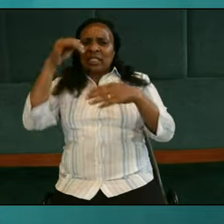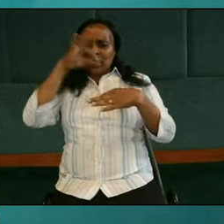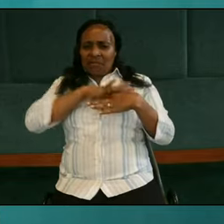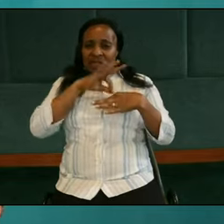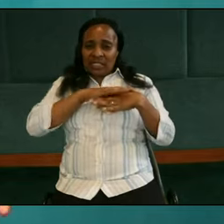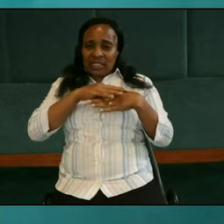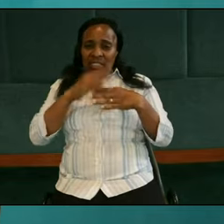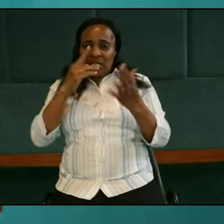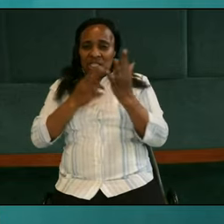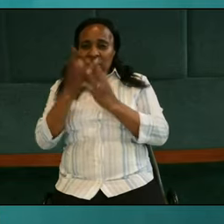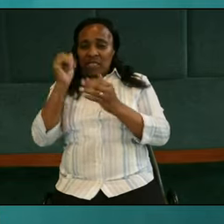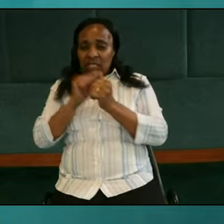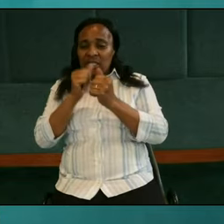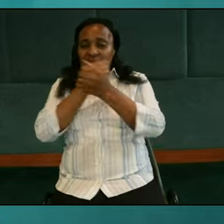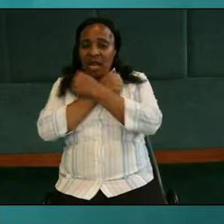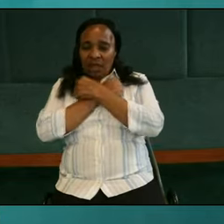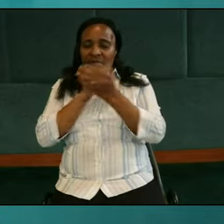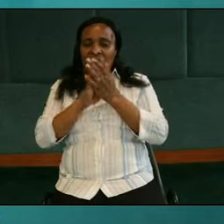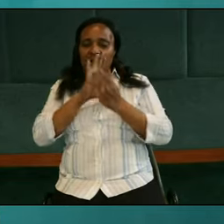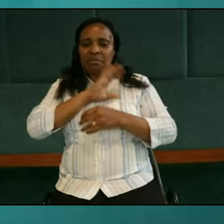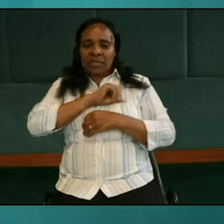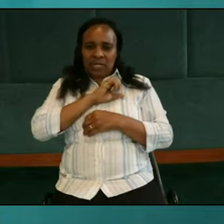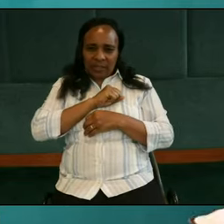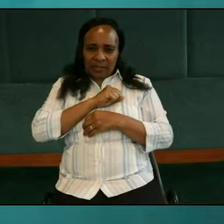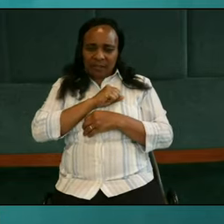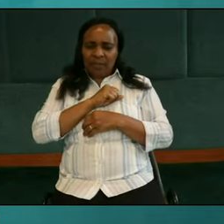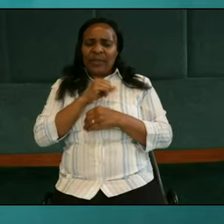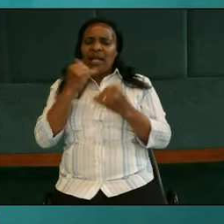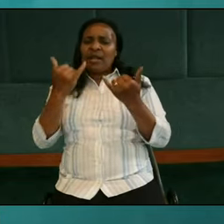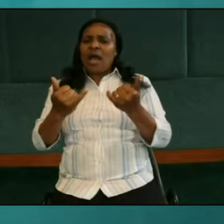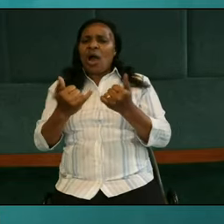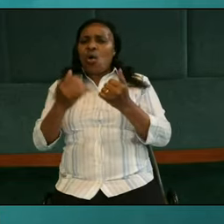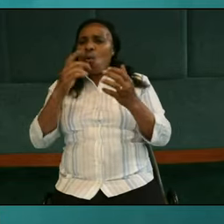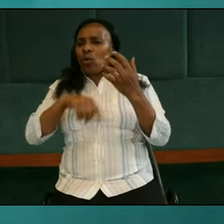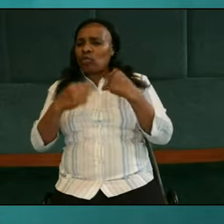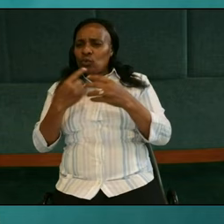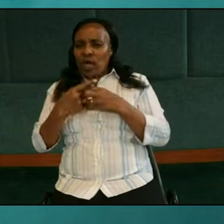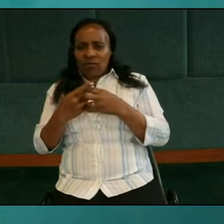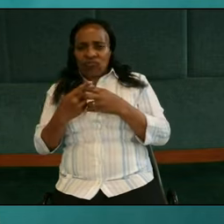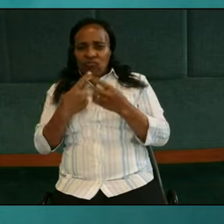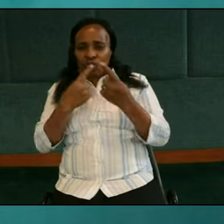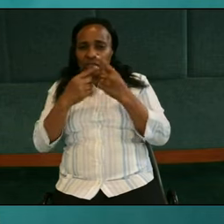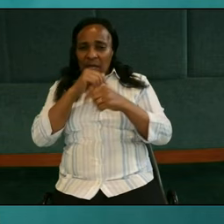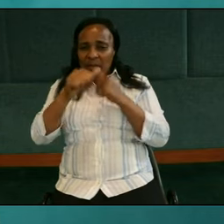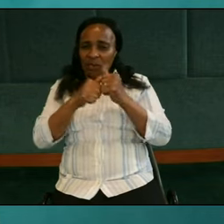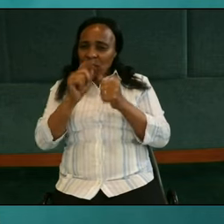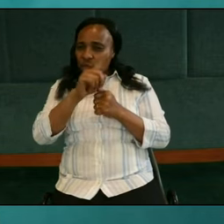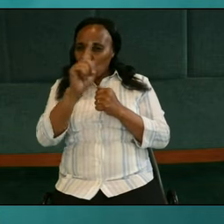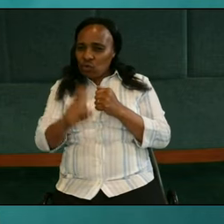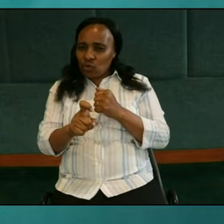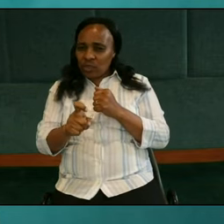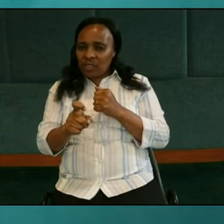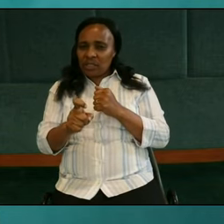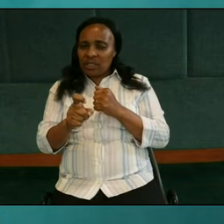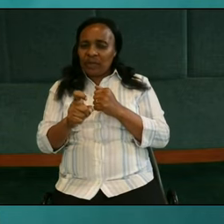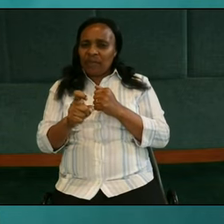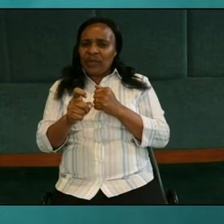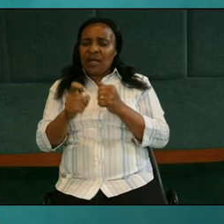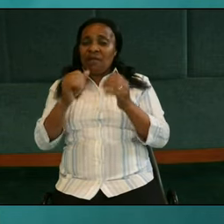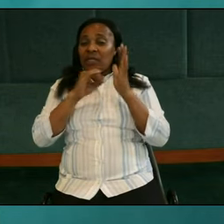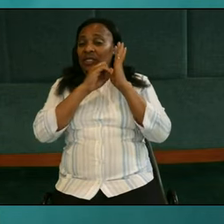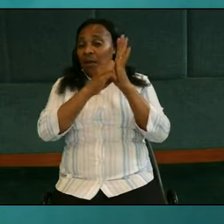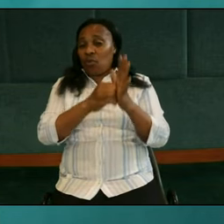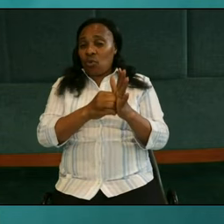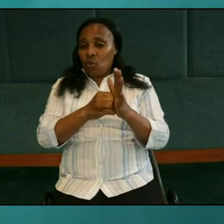his love and patience. Mm-hmm. Tying that to what we have just read, at the questions in the choose the part. Mm-hmm. For